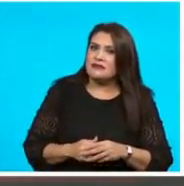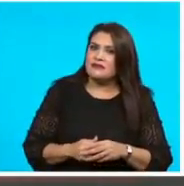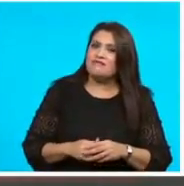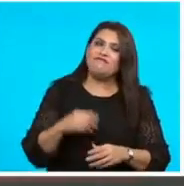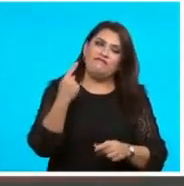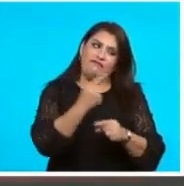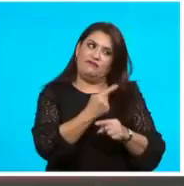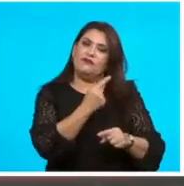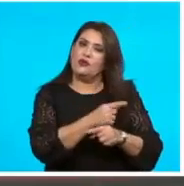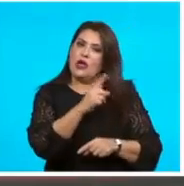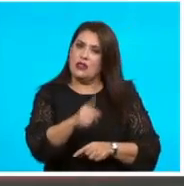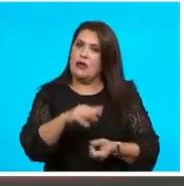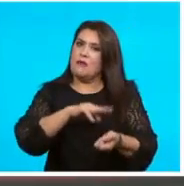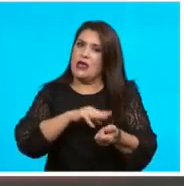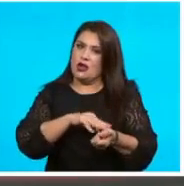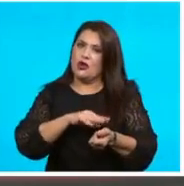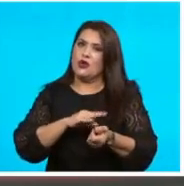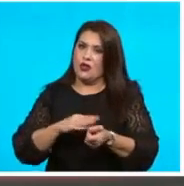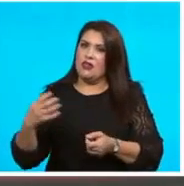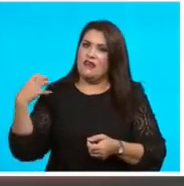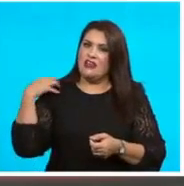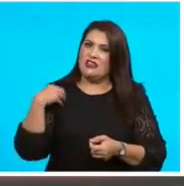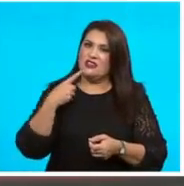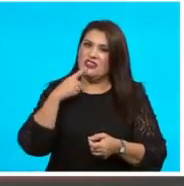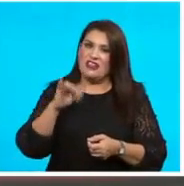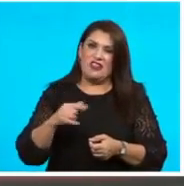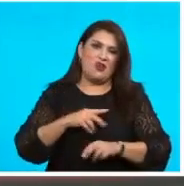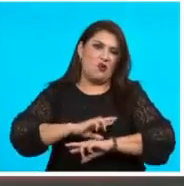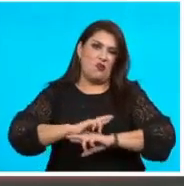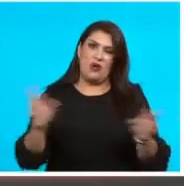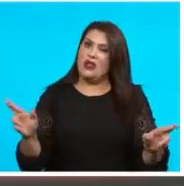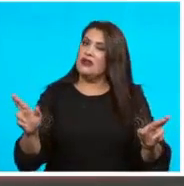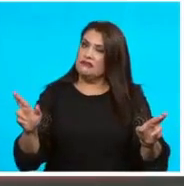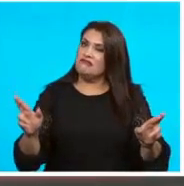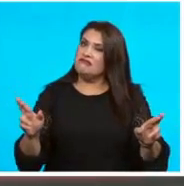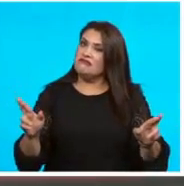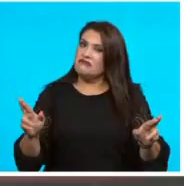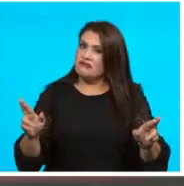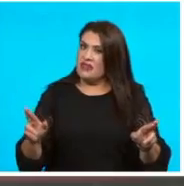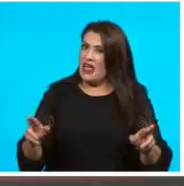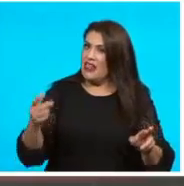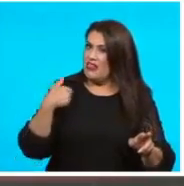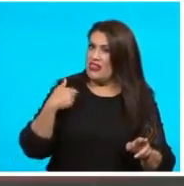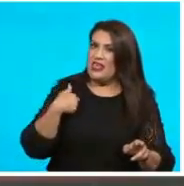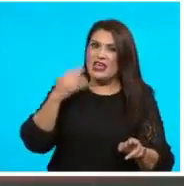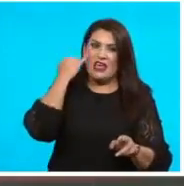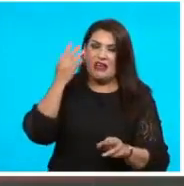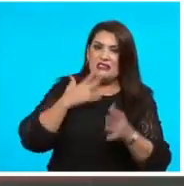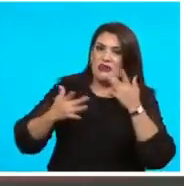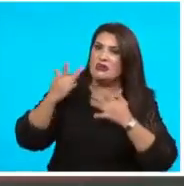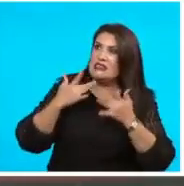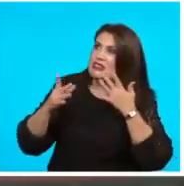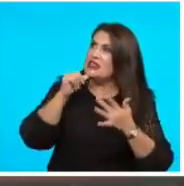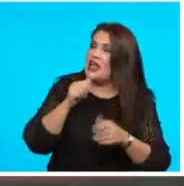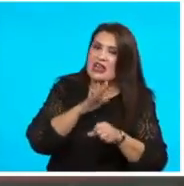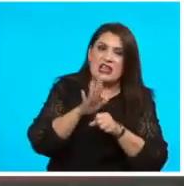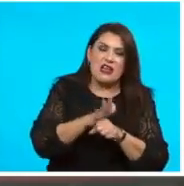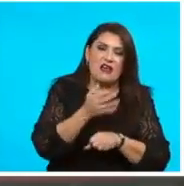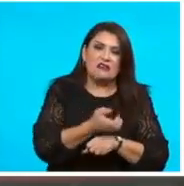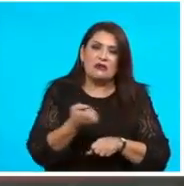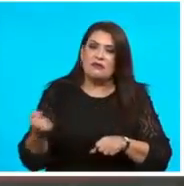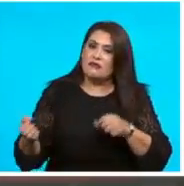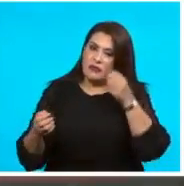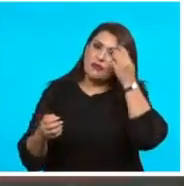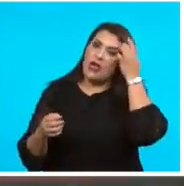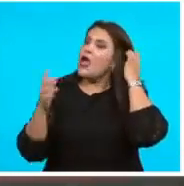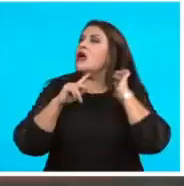That's right. What medical officials say, they are ready, they have plans in place, and are equipped just in case there's a shortage of supplies, as well as a surge of